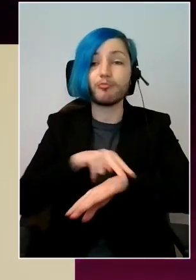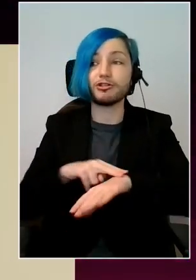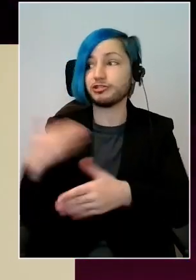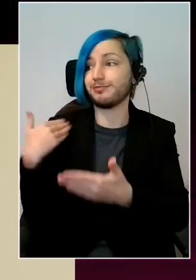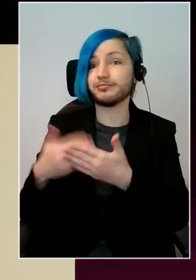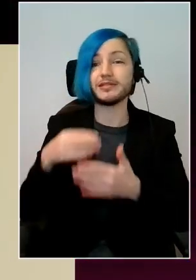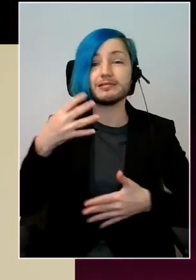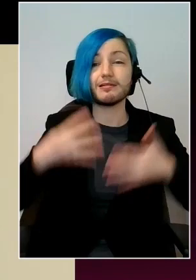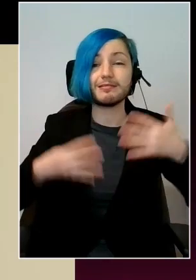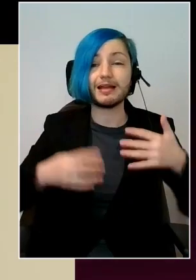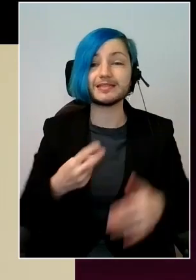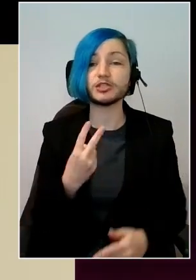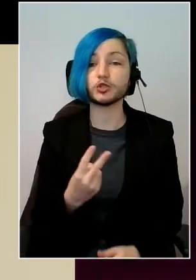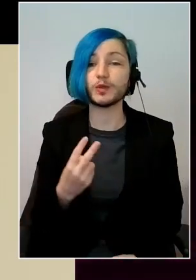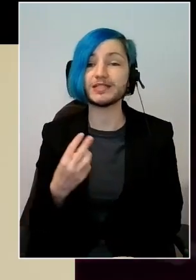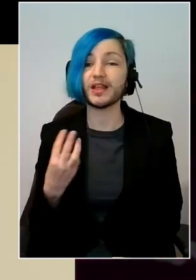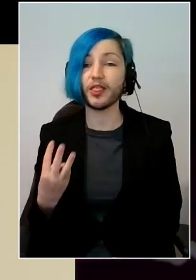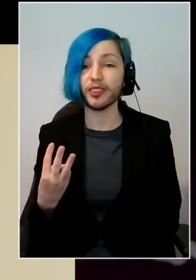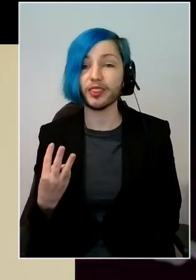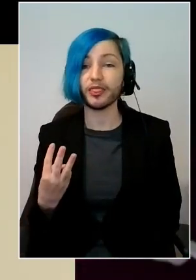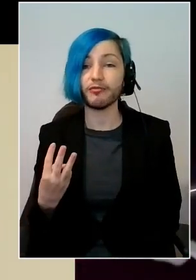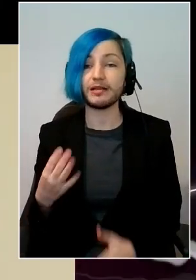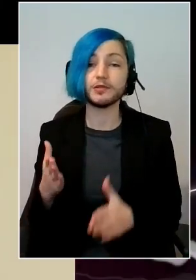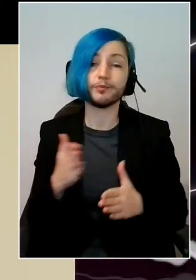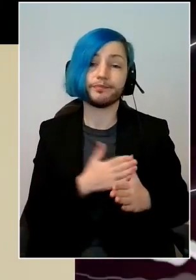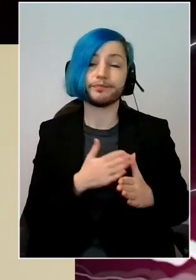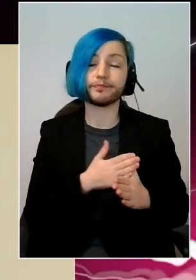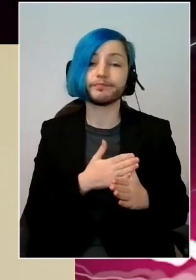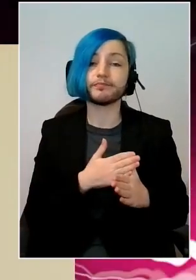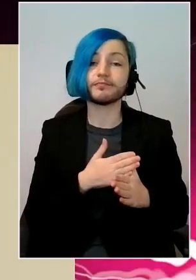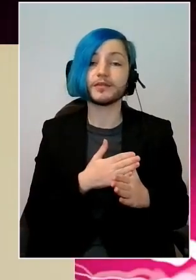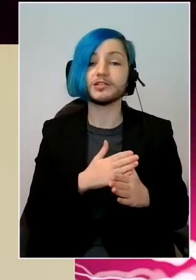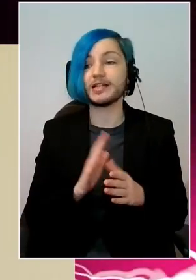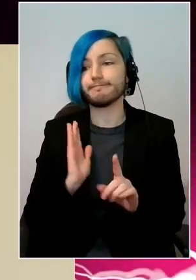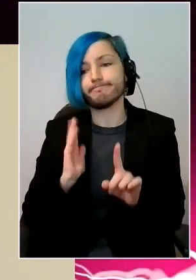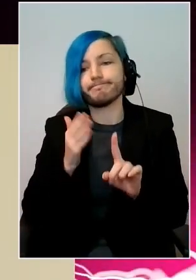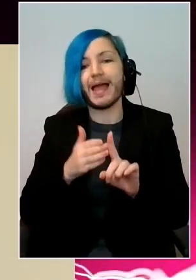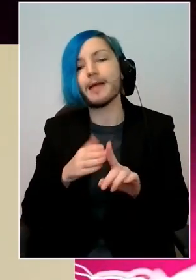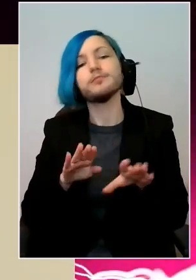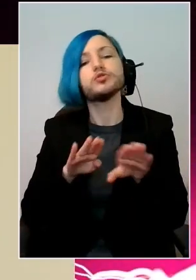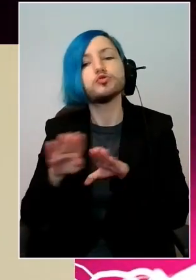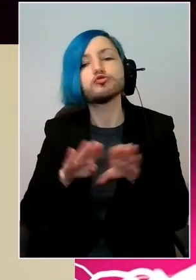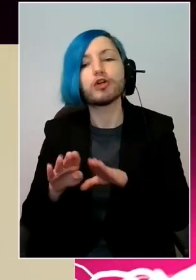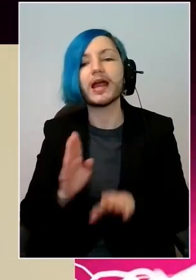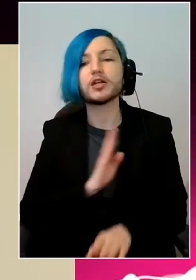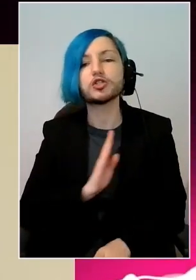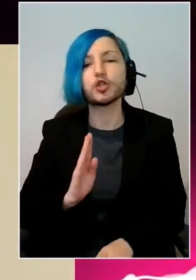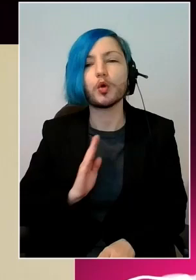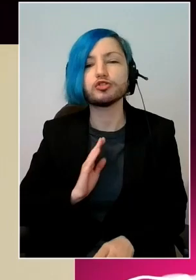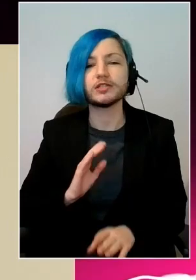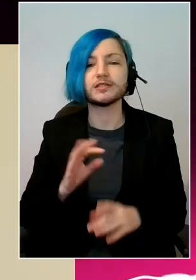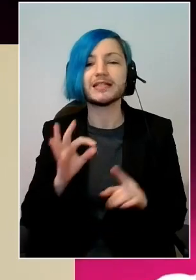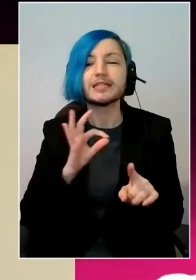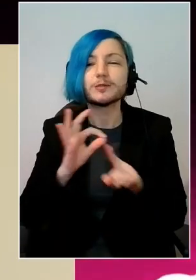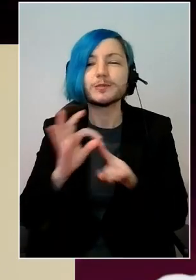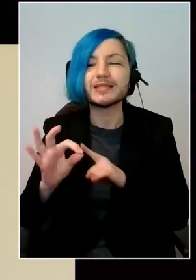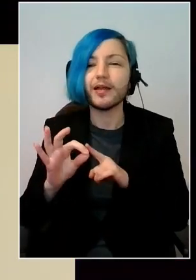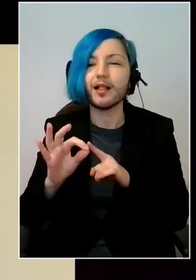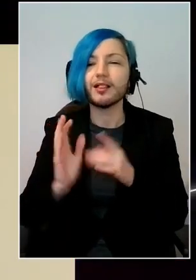and these were initially introduced to ensure that we could efficiently train our soldiers, particularly in relation to increased